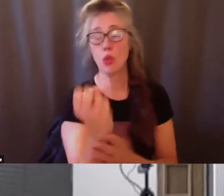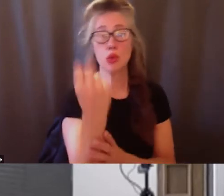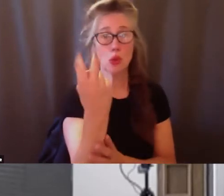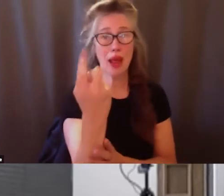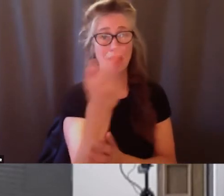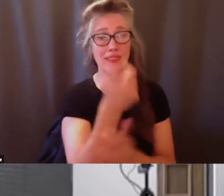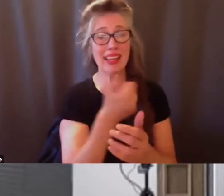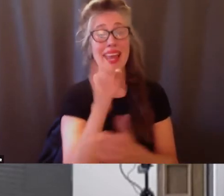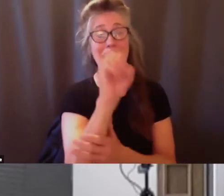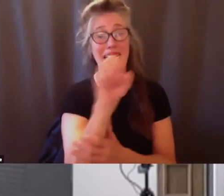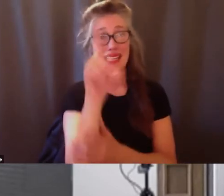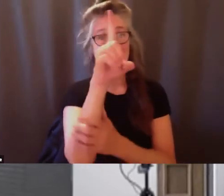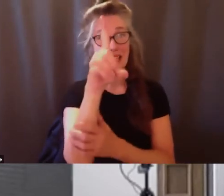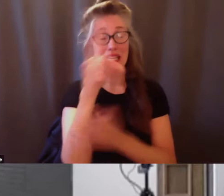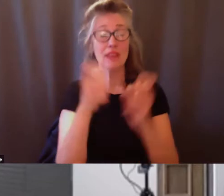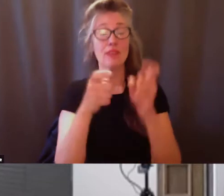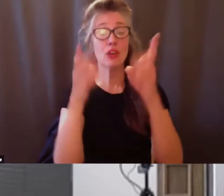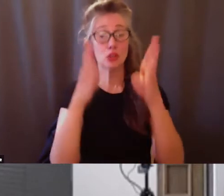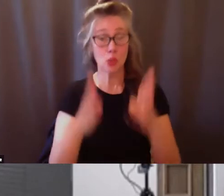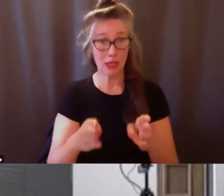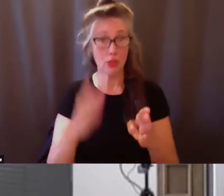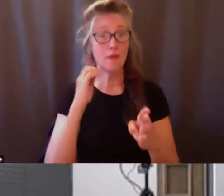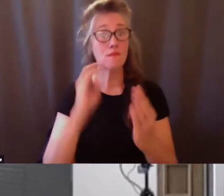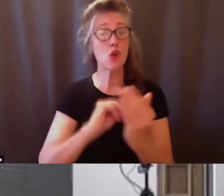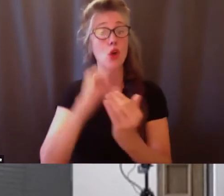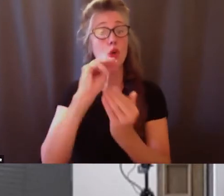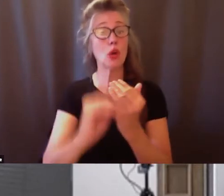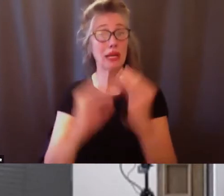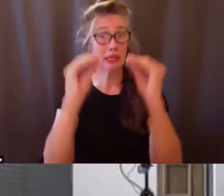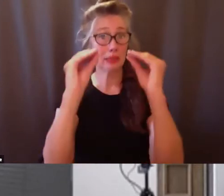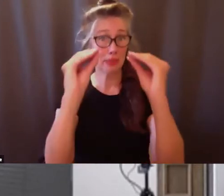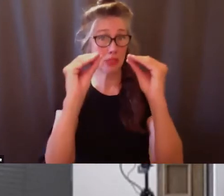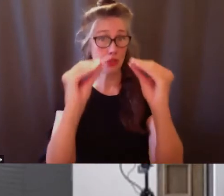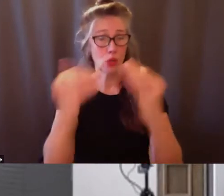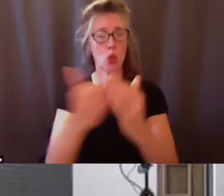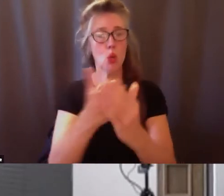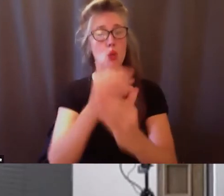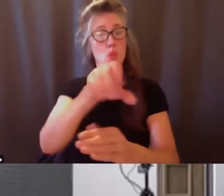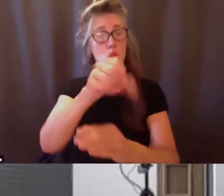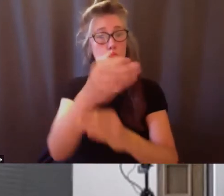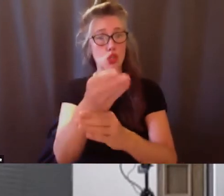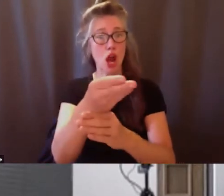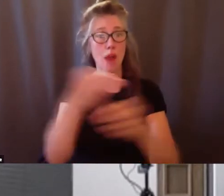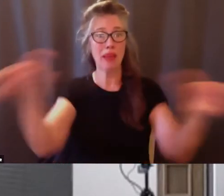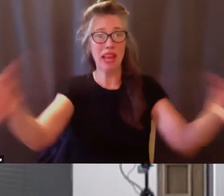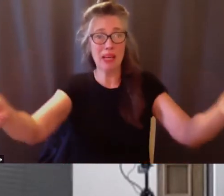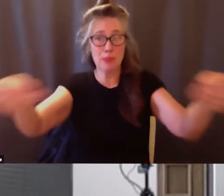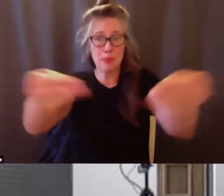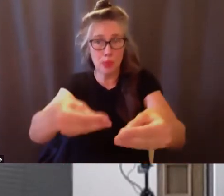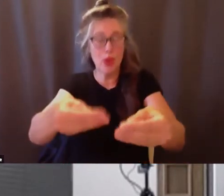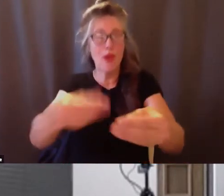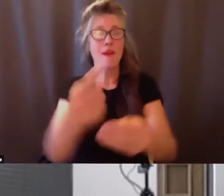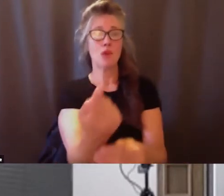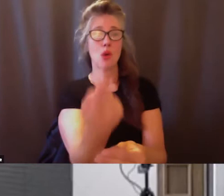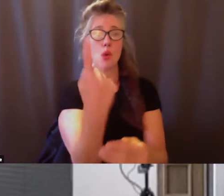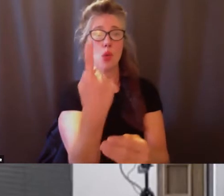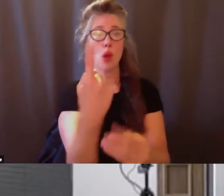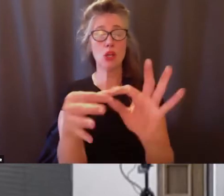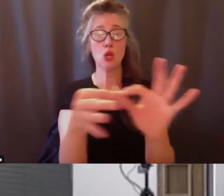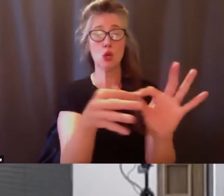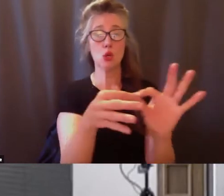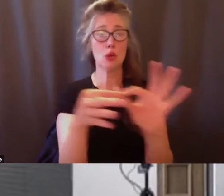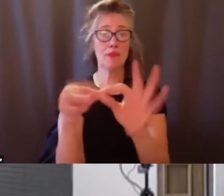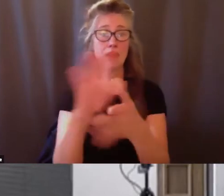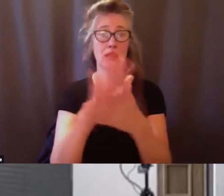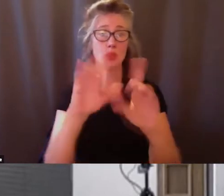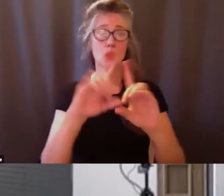executive director of curriculum instruction. This really follows the vision we have for one unified school district, particularly